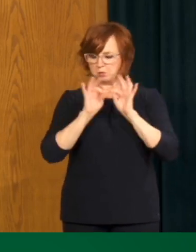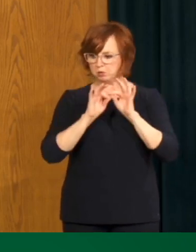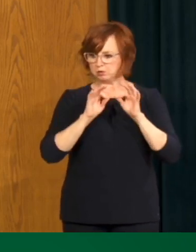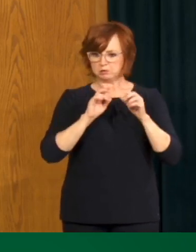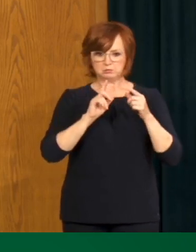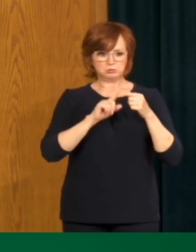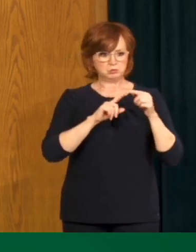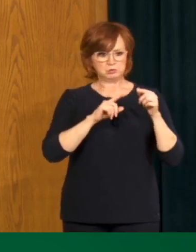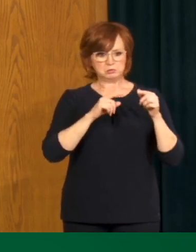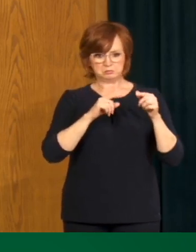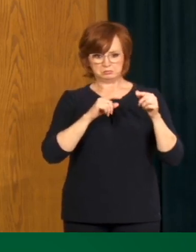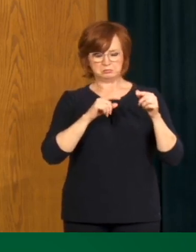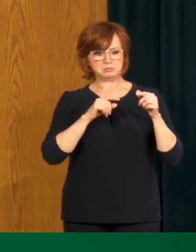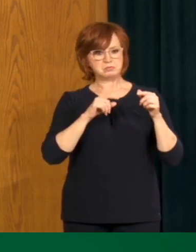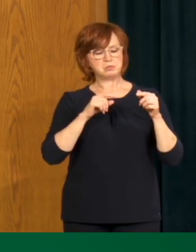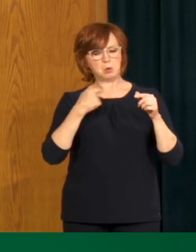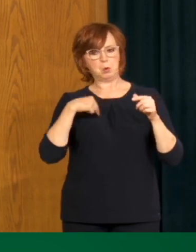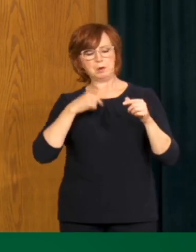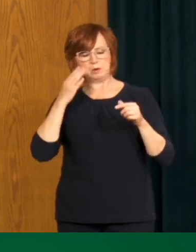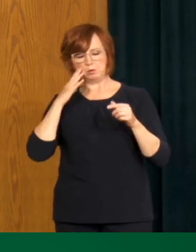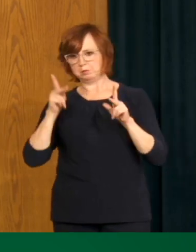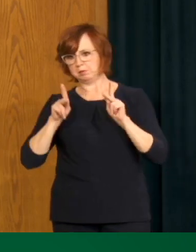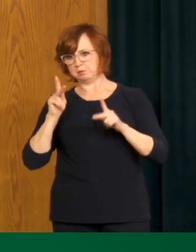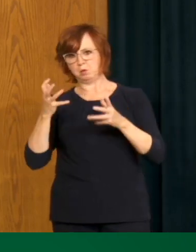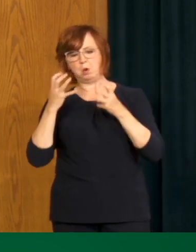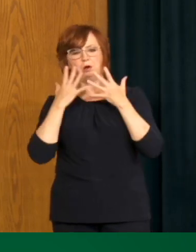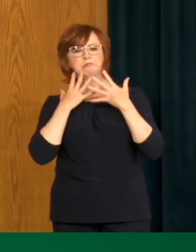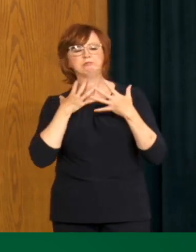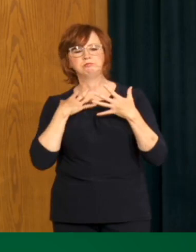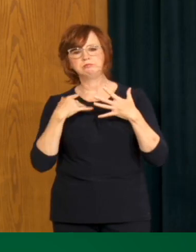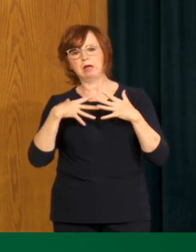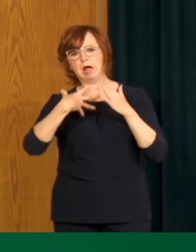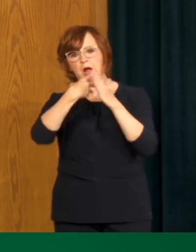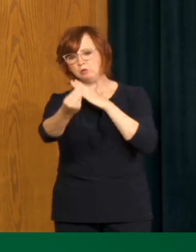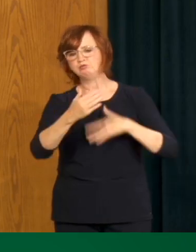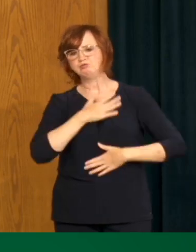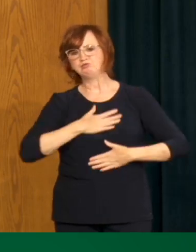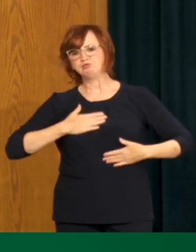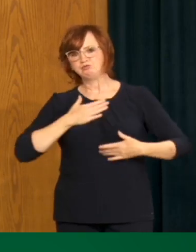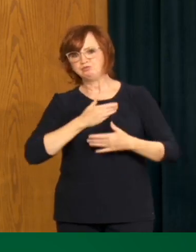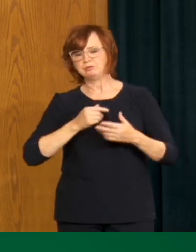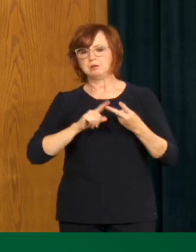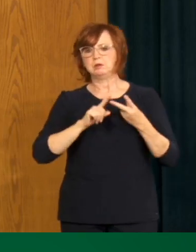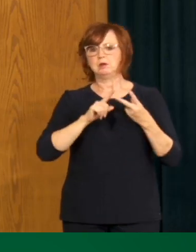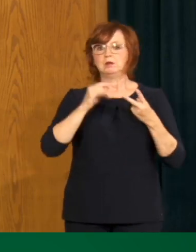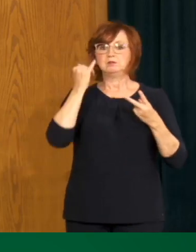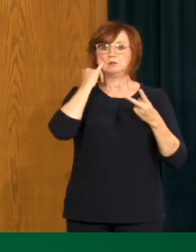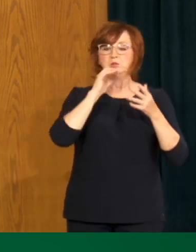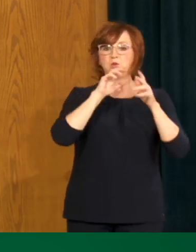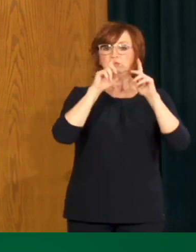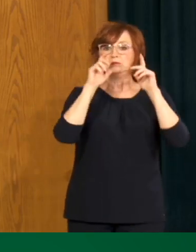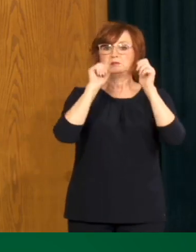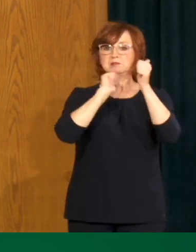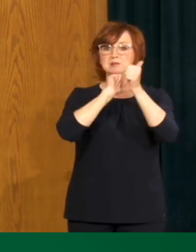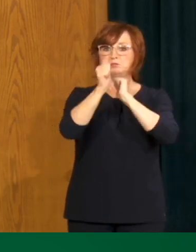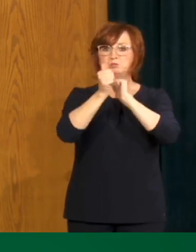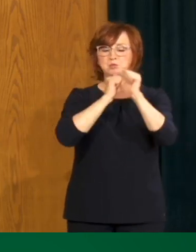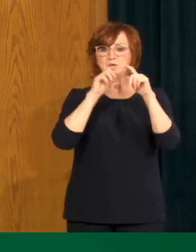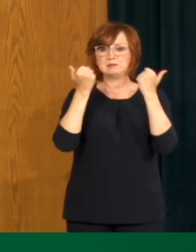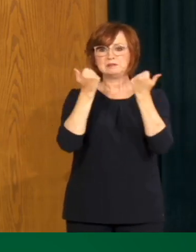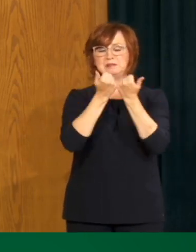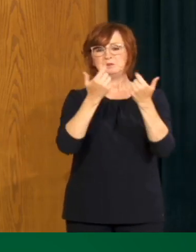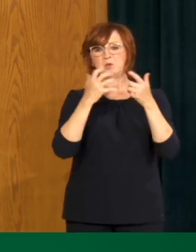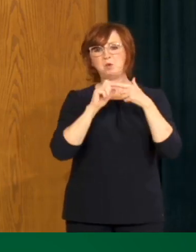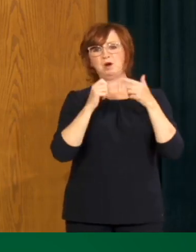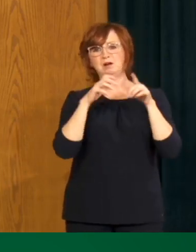pools, outdoor spray pads, teams who can start at least training. I think that will really give opportunity